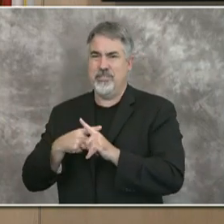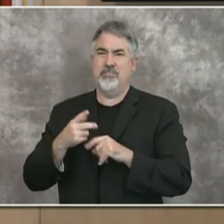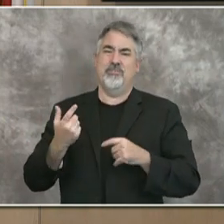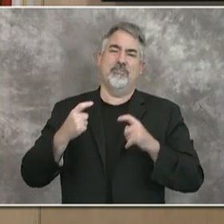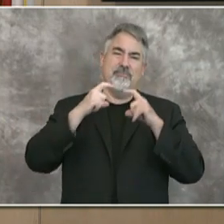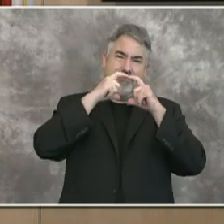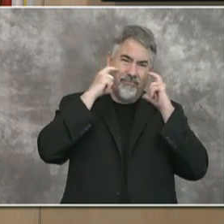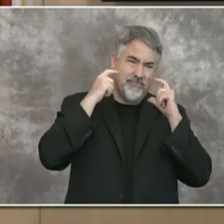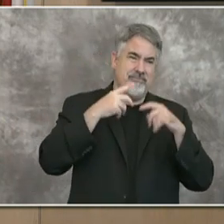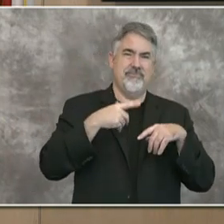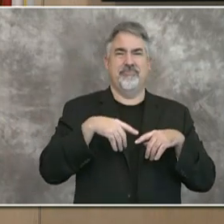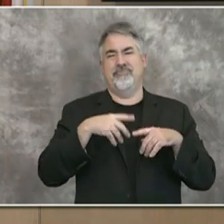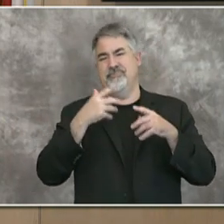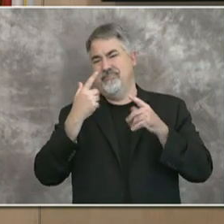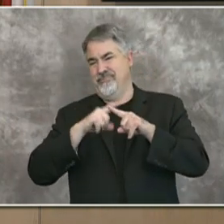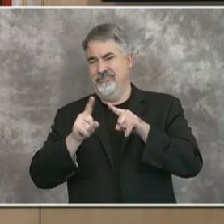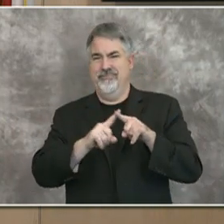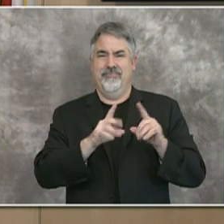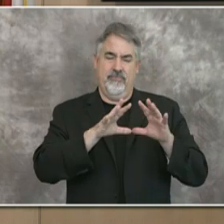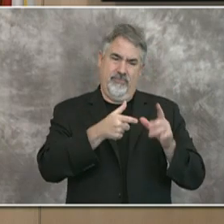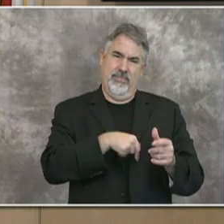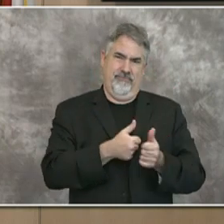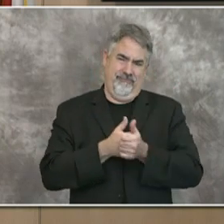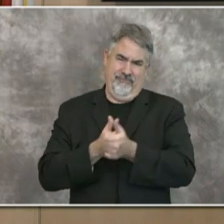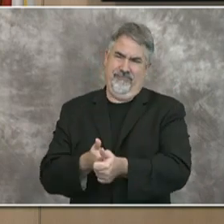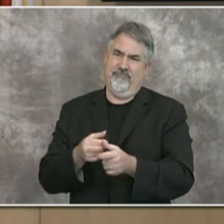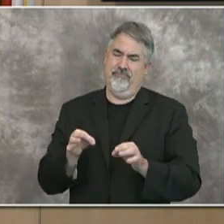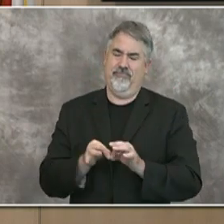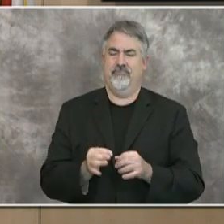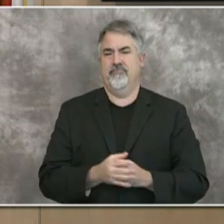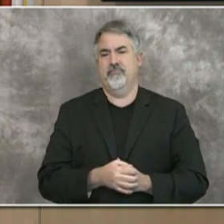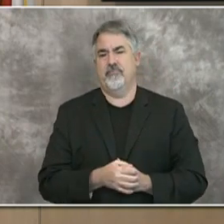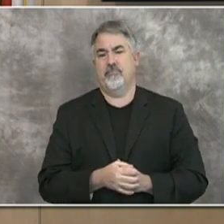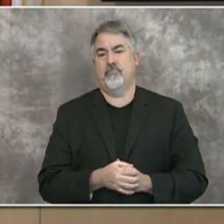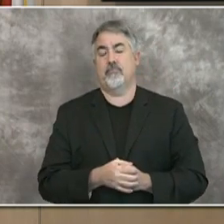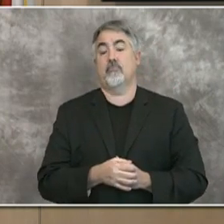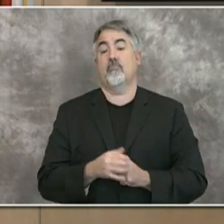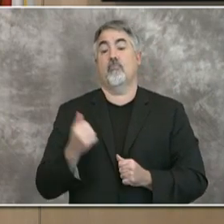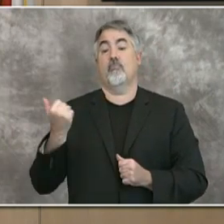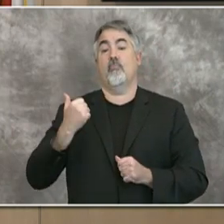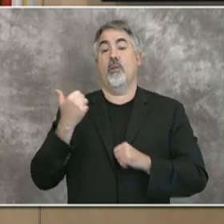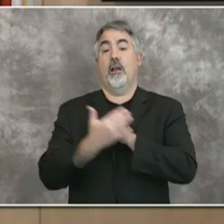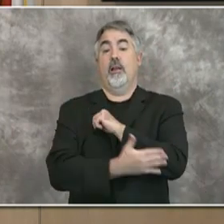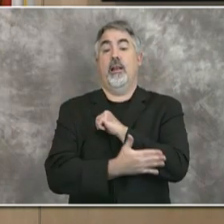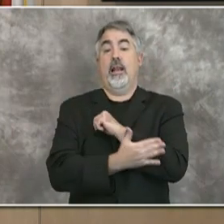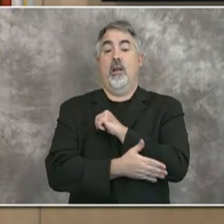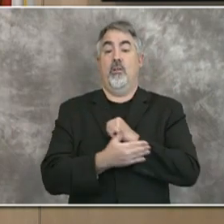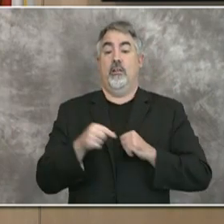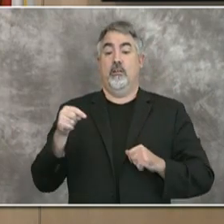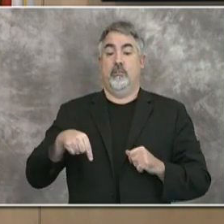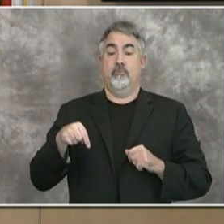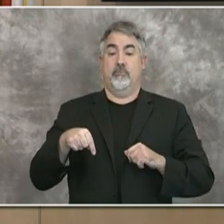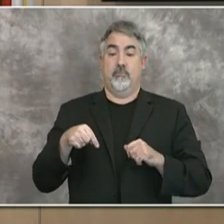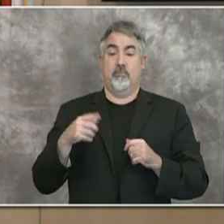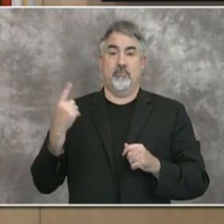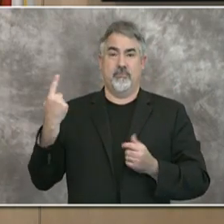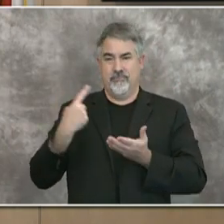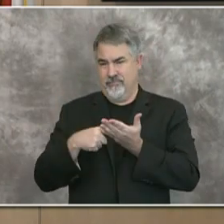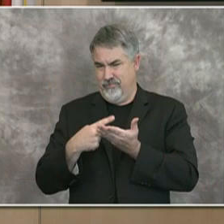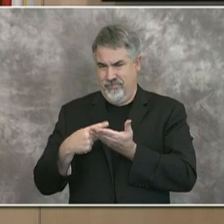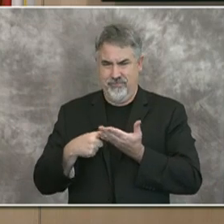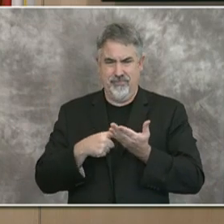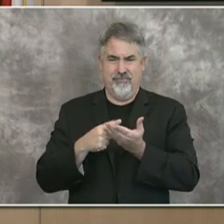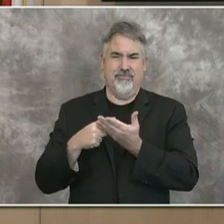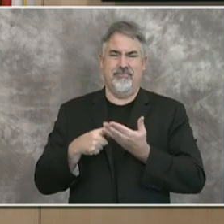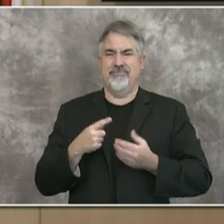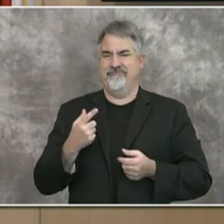be encapsulated into that. Here at the County Emergency Operations Center, we go through the temperature check process every morning when you come into